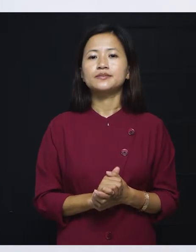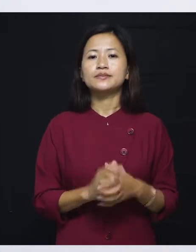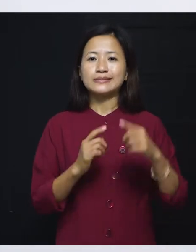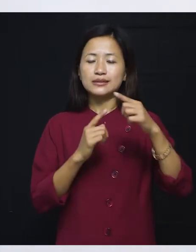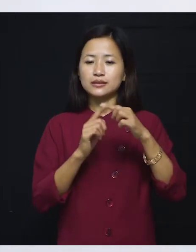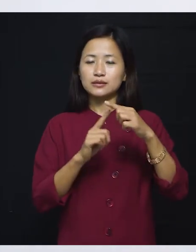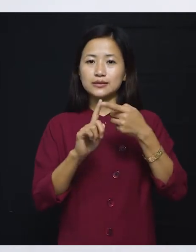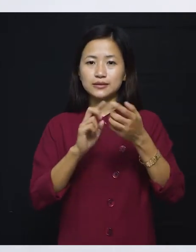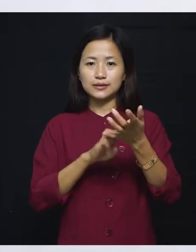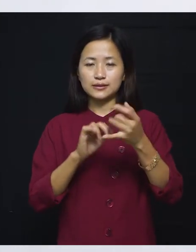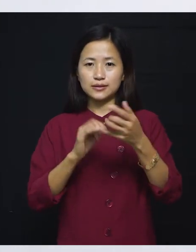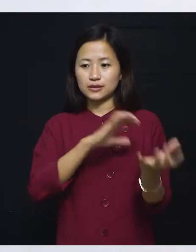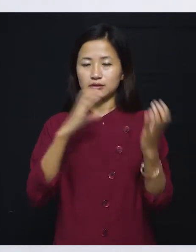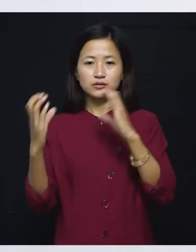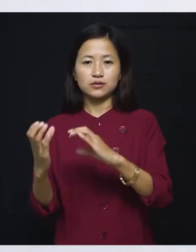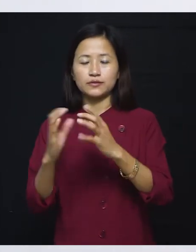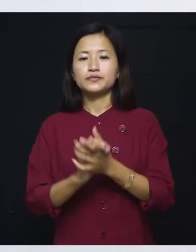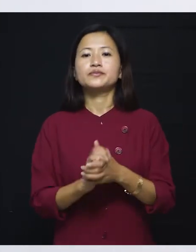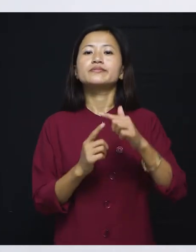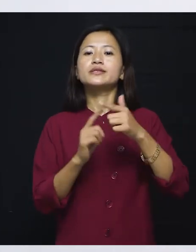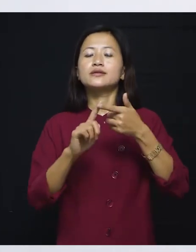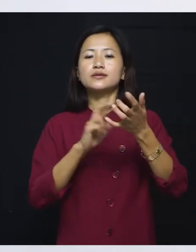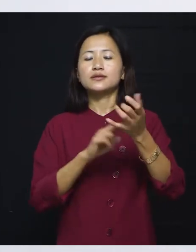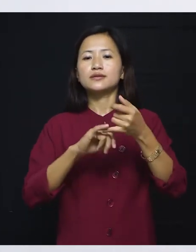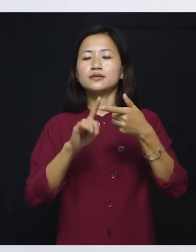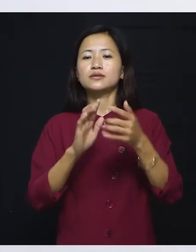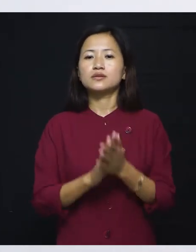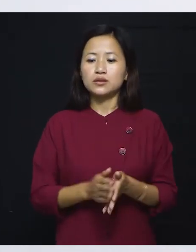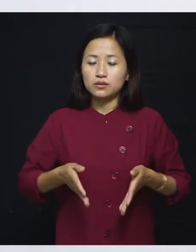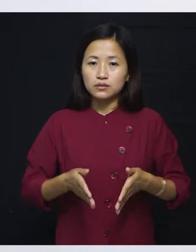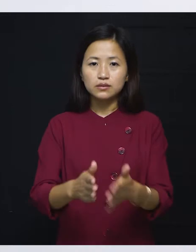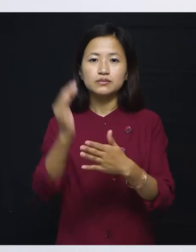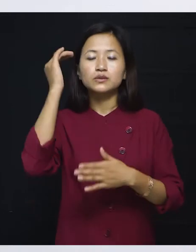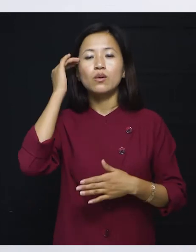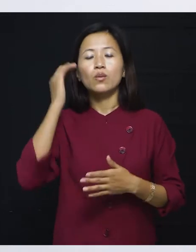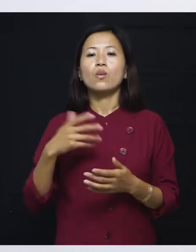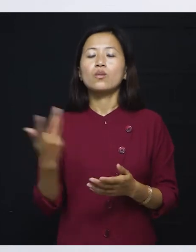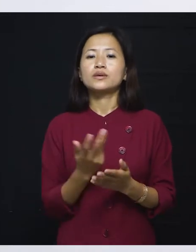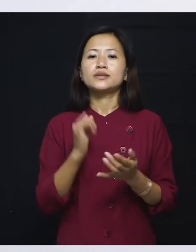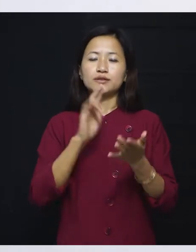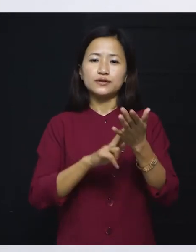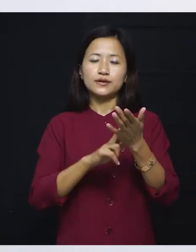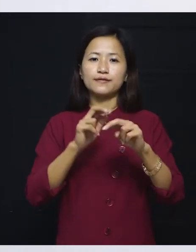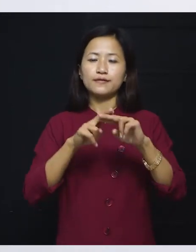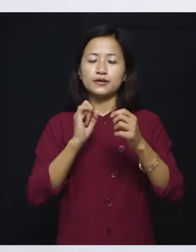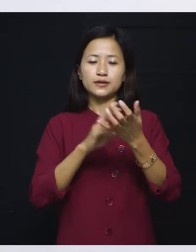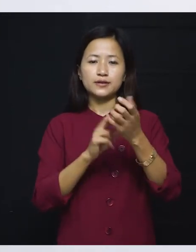tense. I'm also going to give you another example to let you know what is a finite verb and what